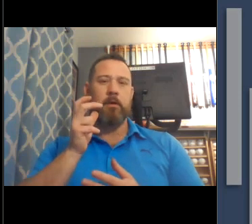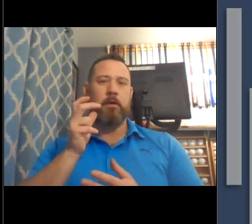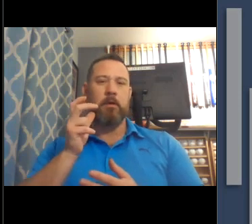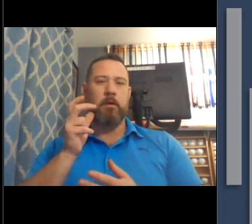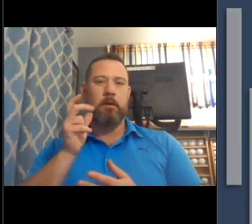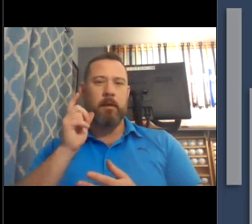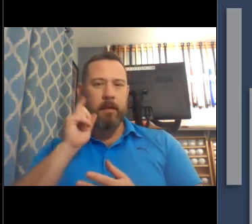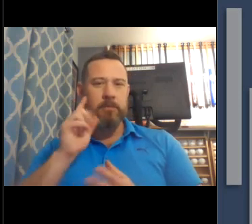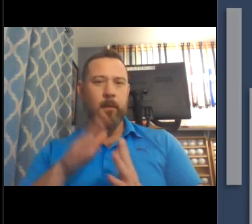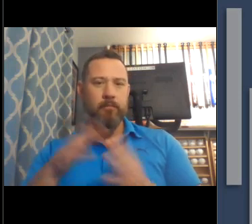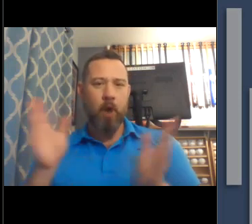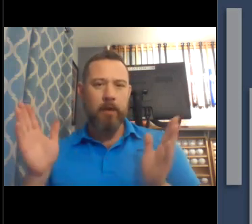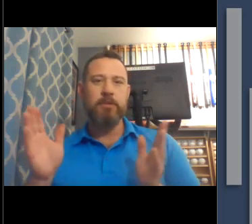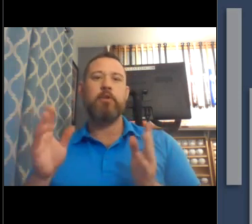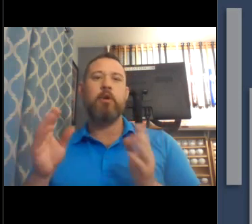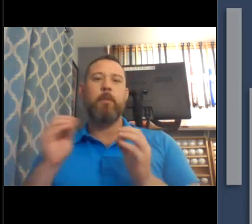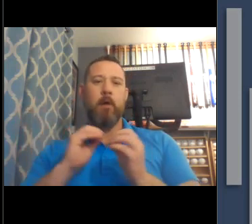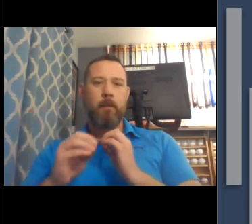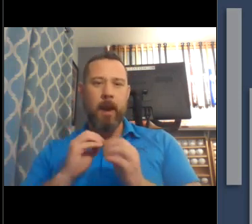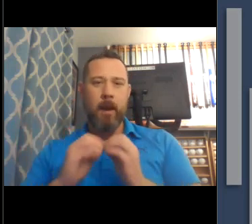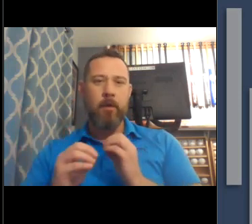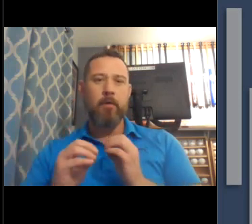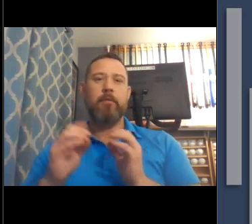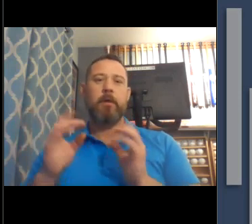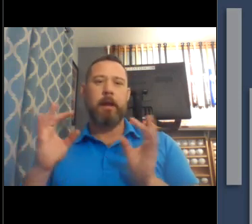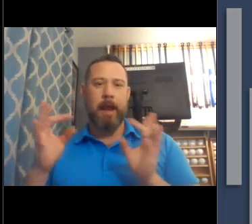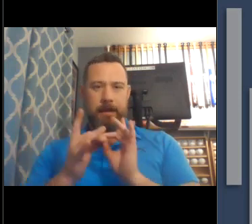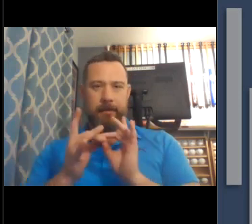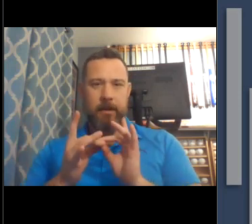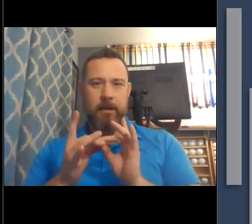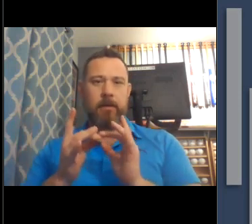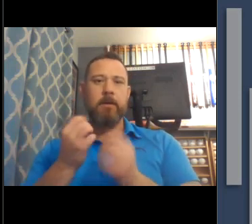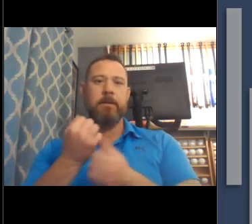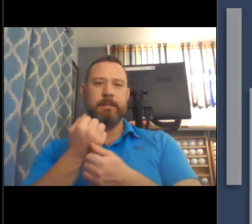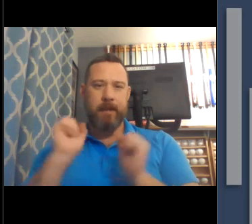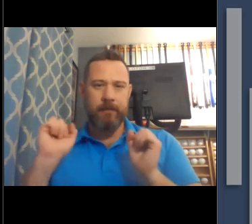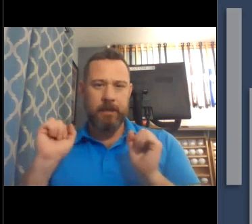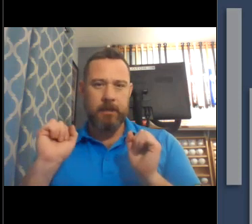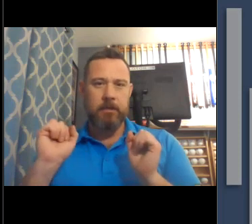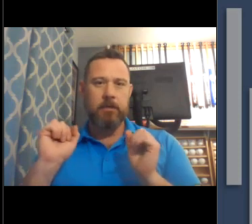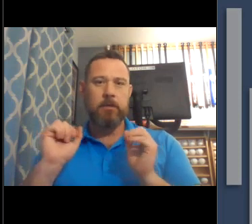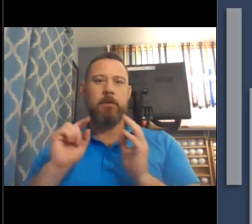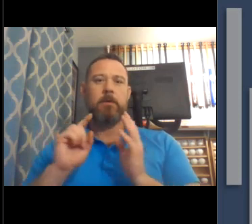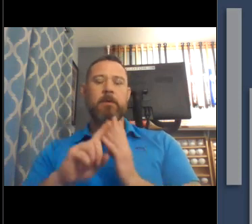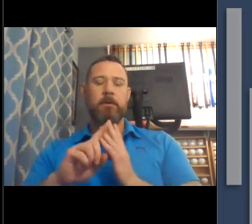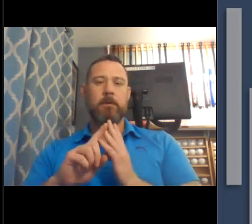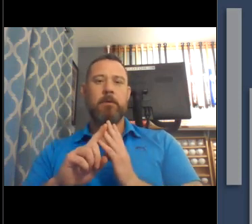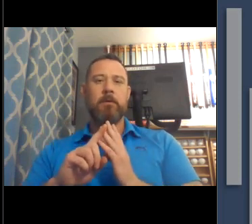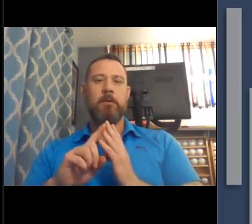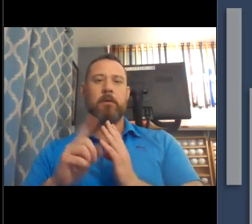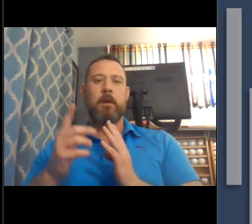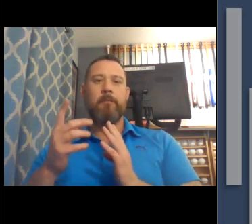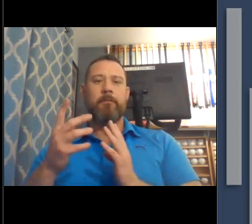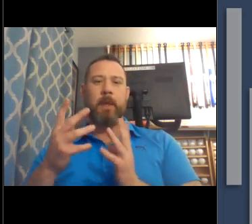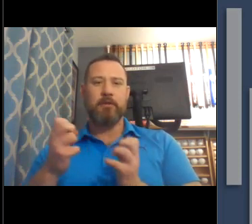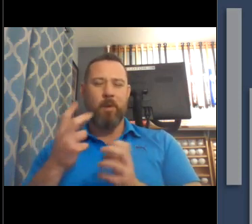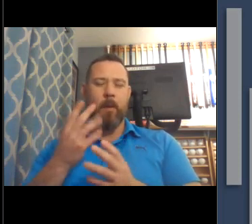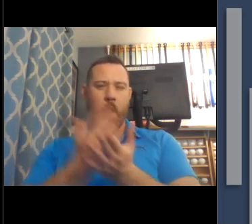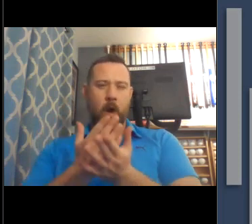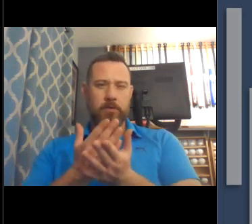broad issues about road repair, connectivity, safety in the community, right? So just want to pause for a